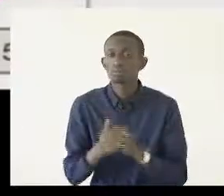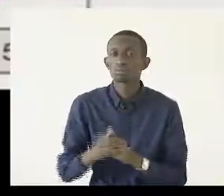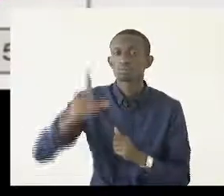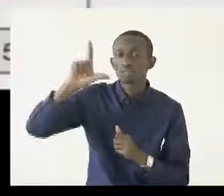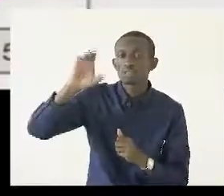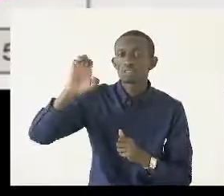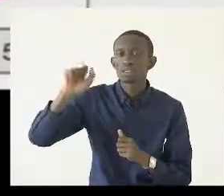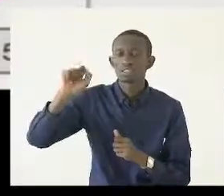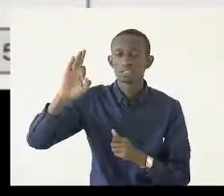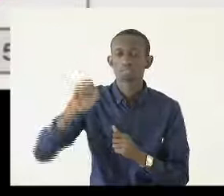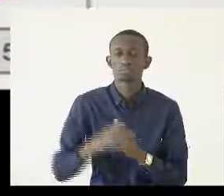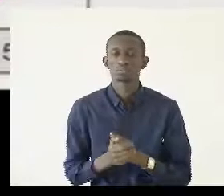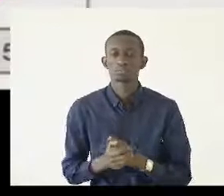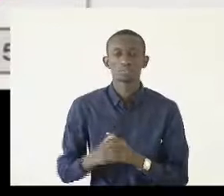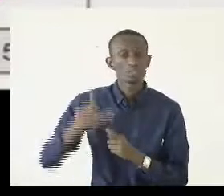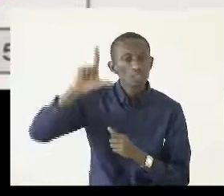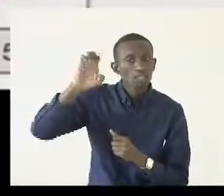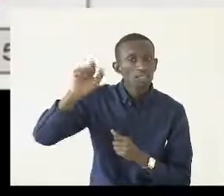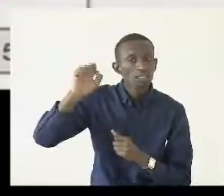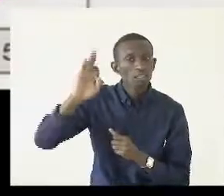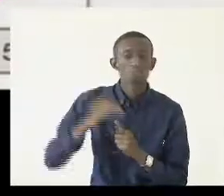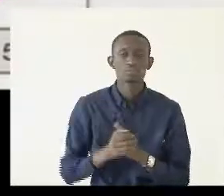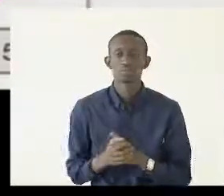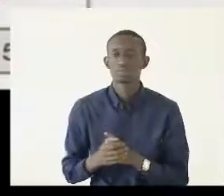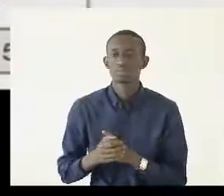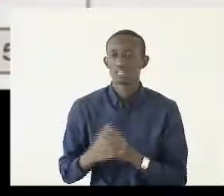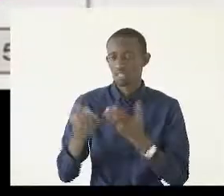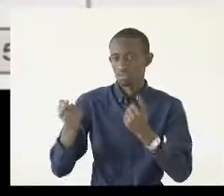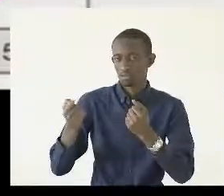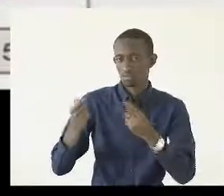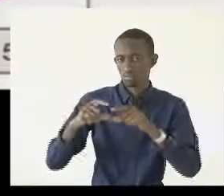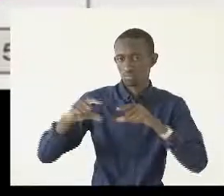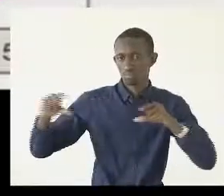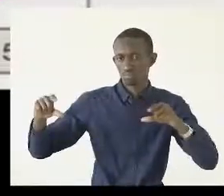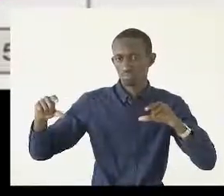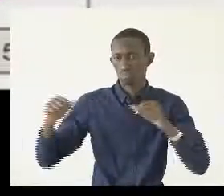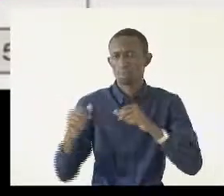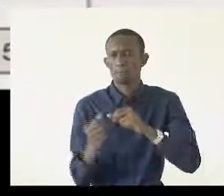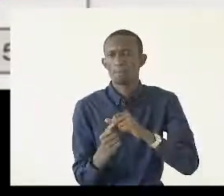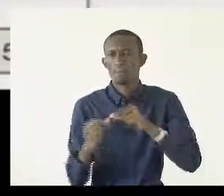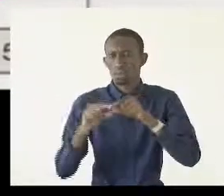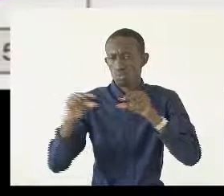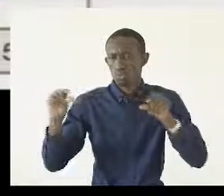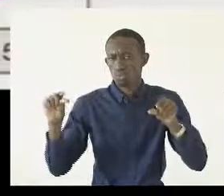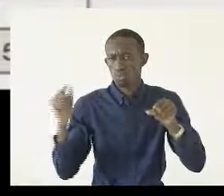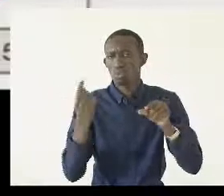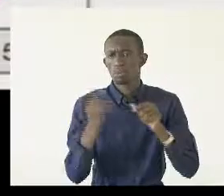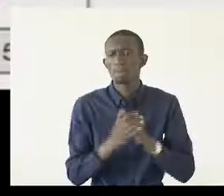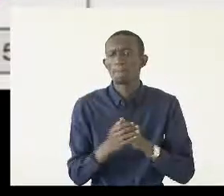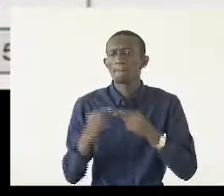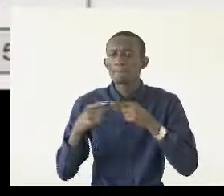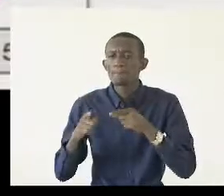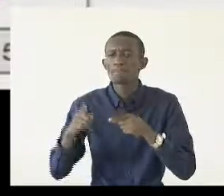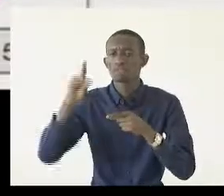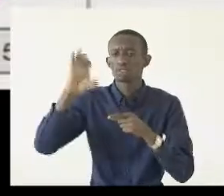leaves, leaves of a monocot have parallel veins, while leaves of a